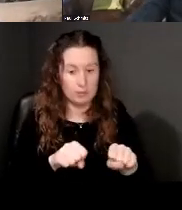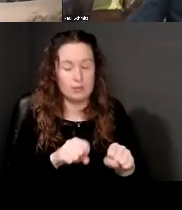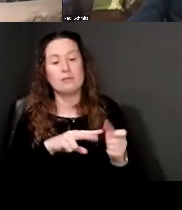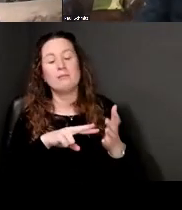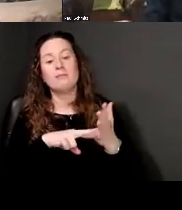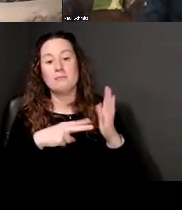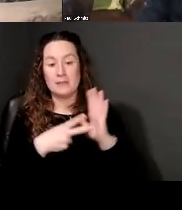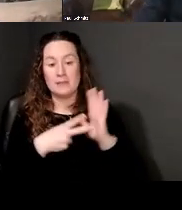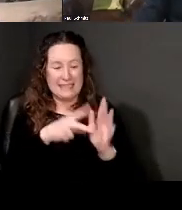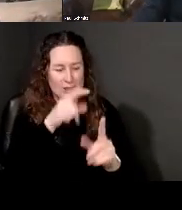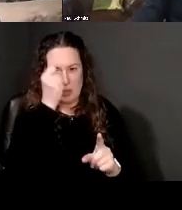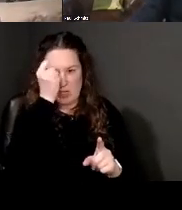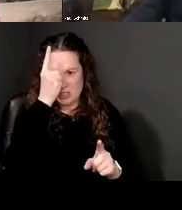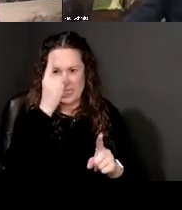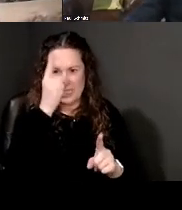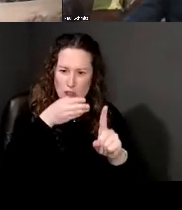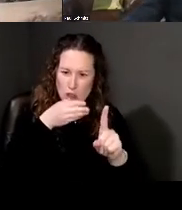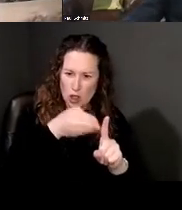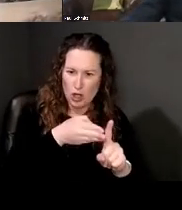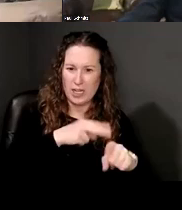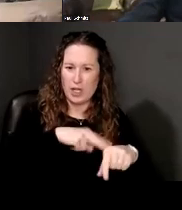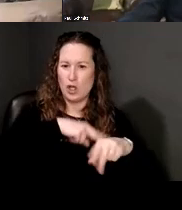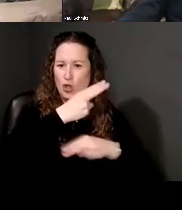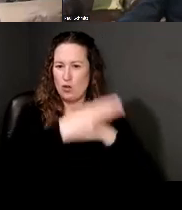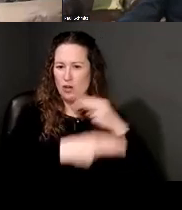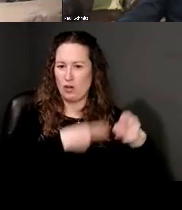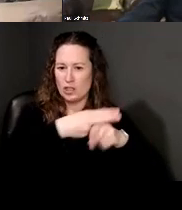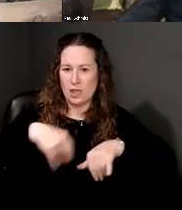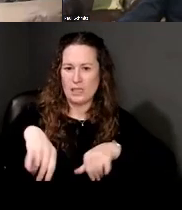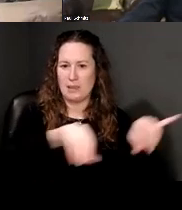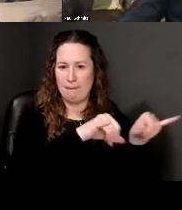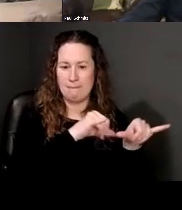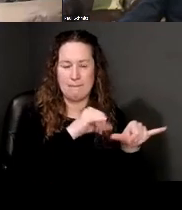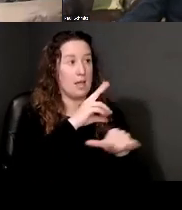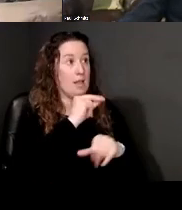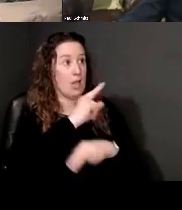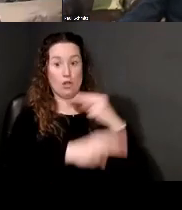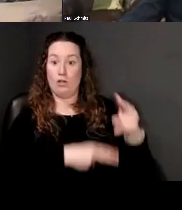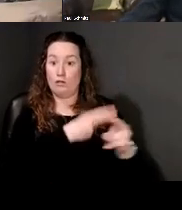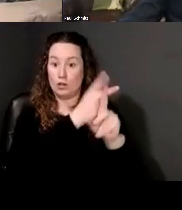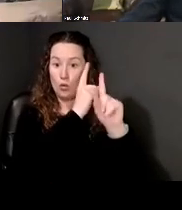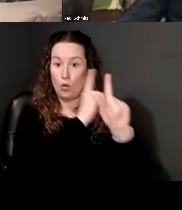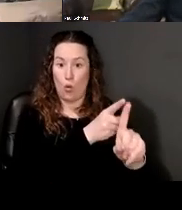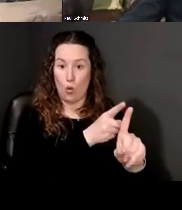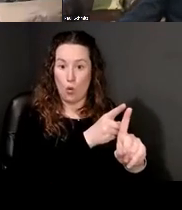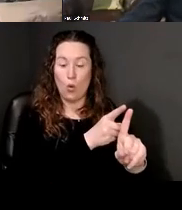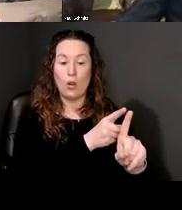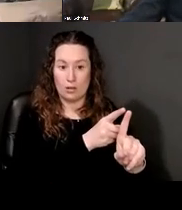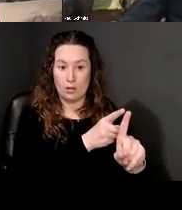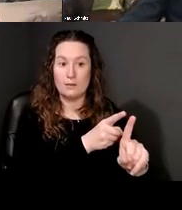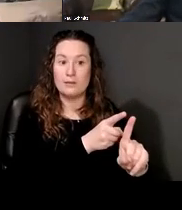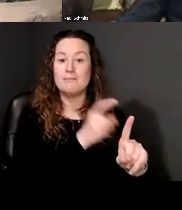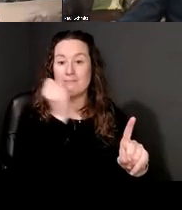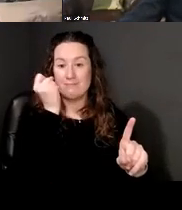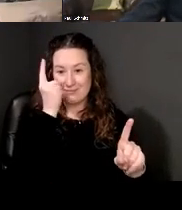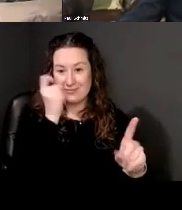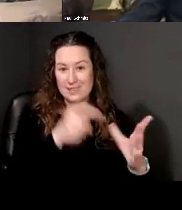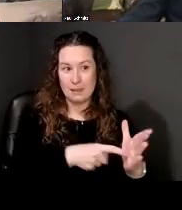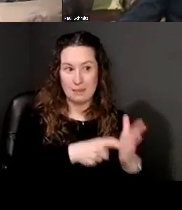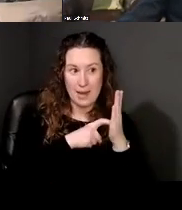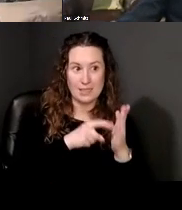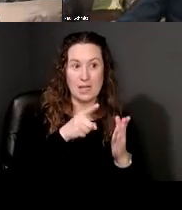understanding targeted universalism and the universal goal. That also demands, though, that once you establish